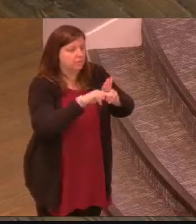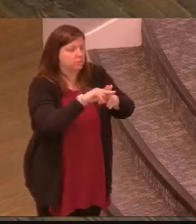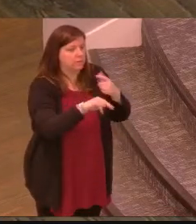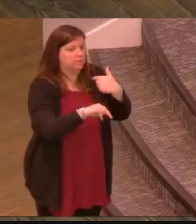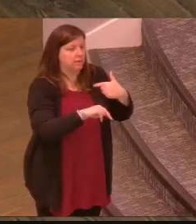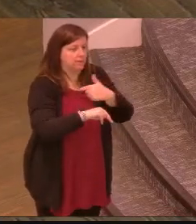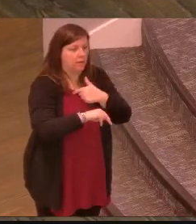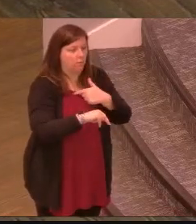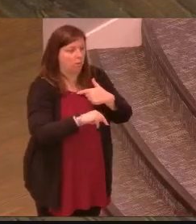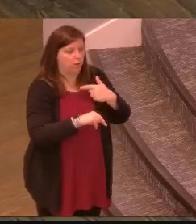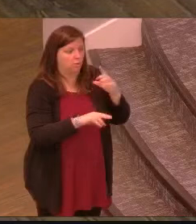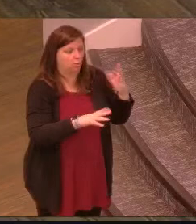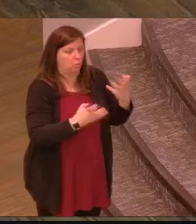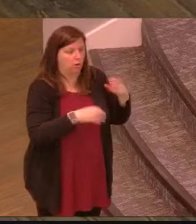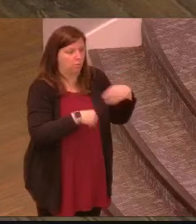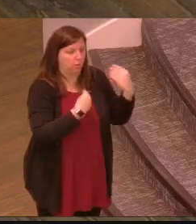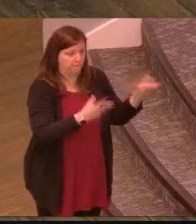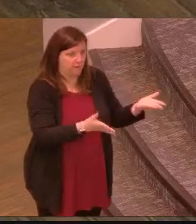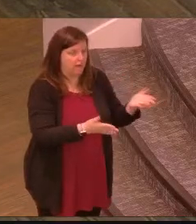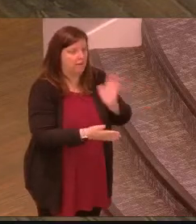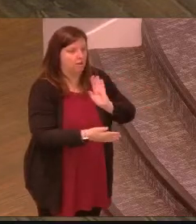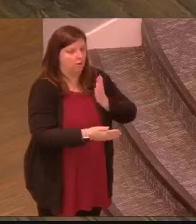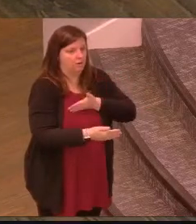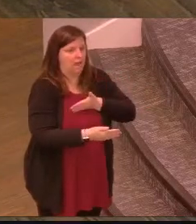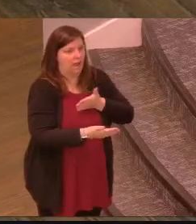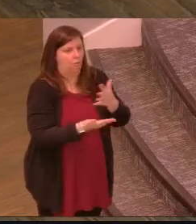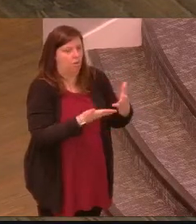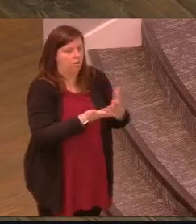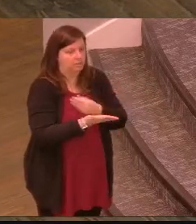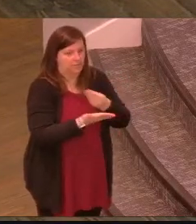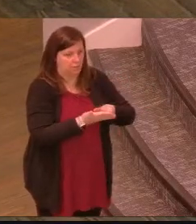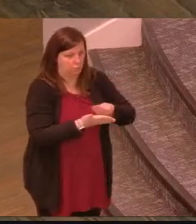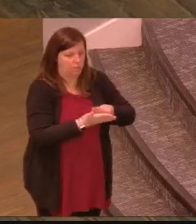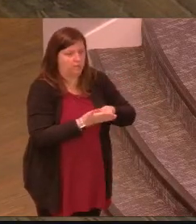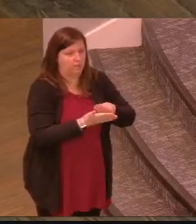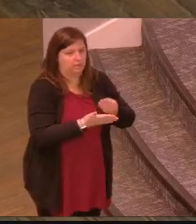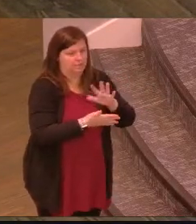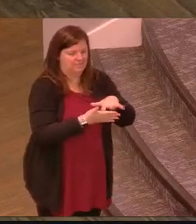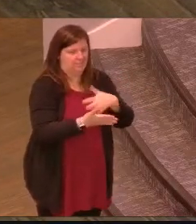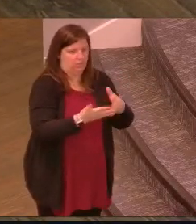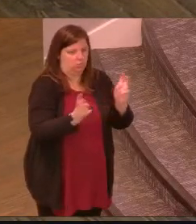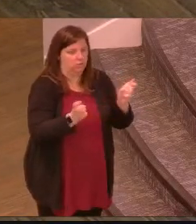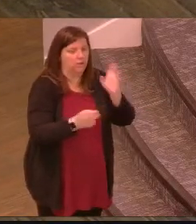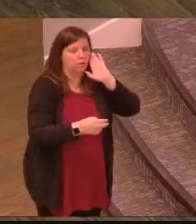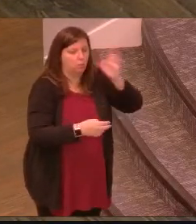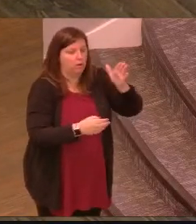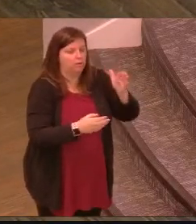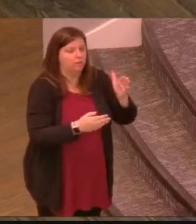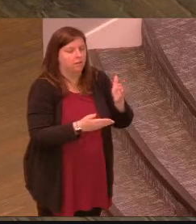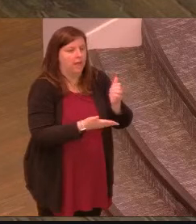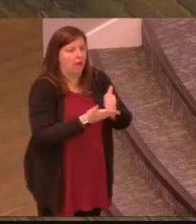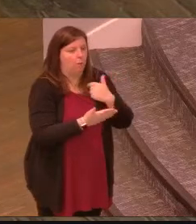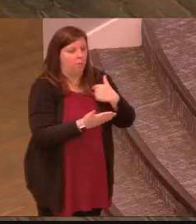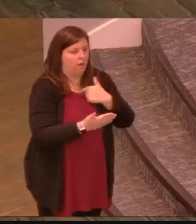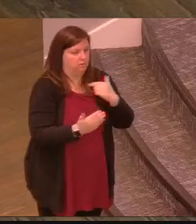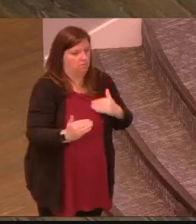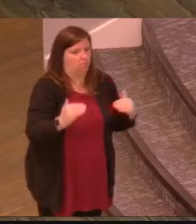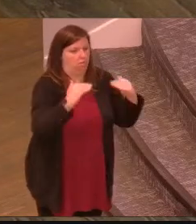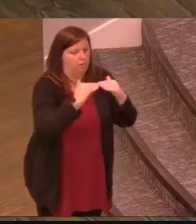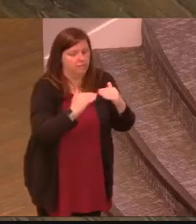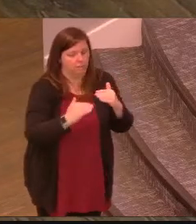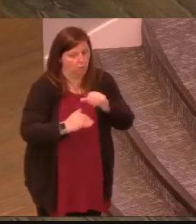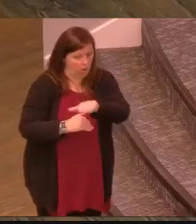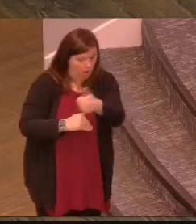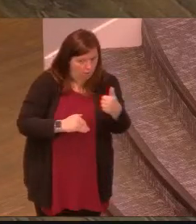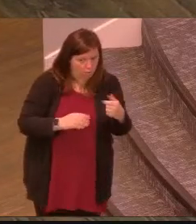salary schedules will help get us closer. Now, we can't control what other districts are doing as well, but